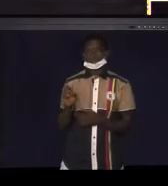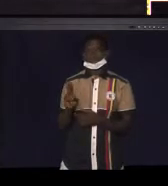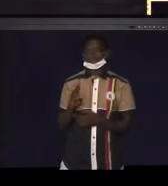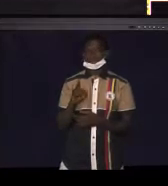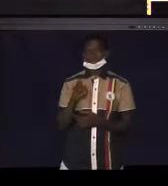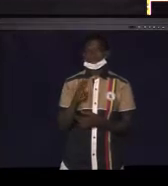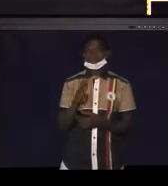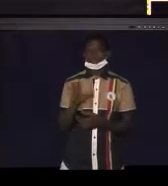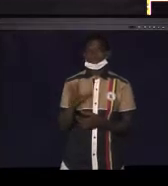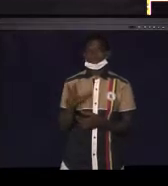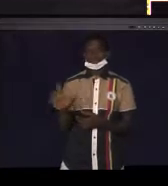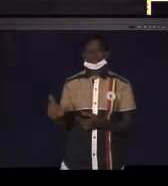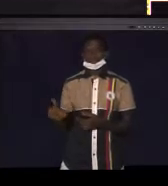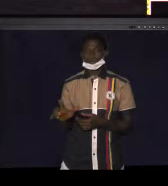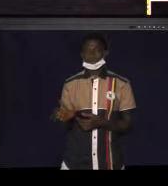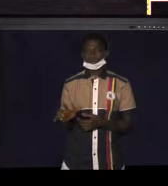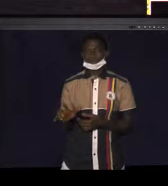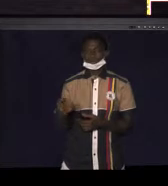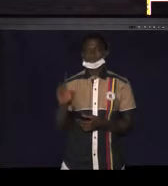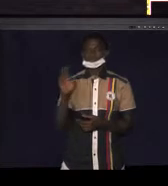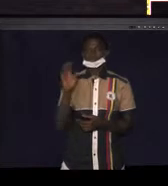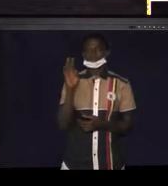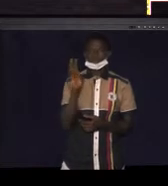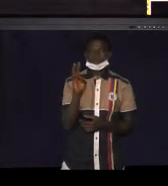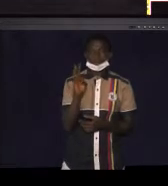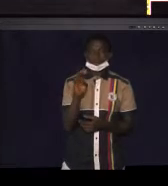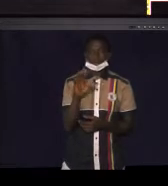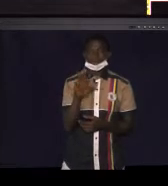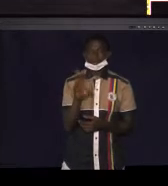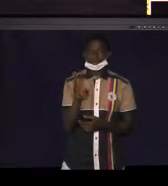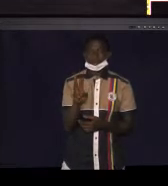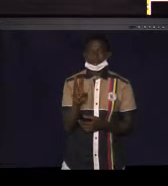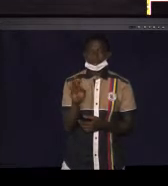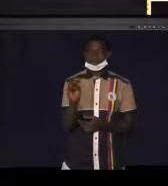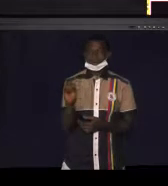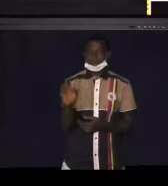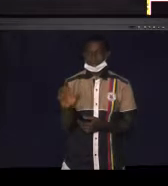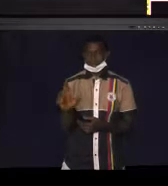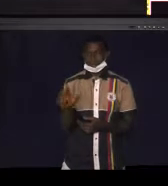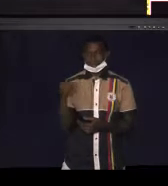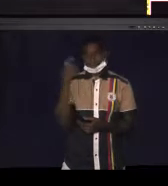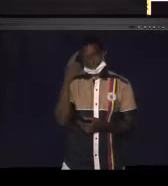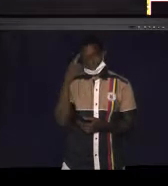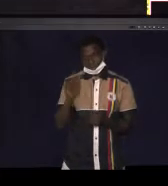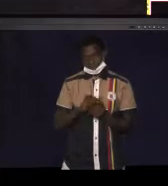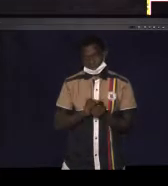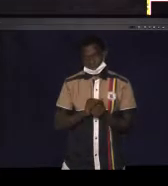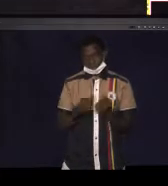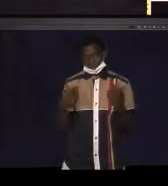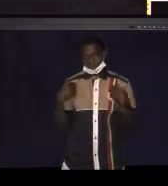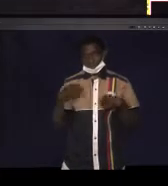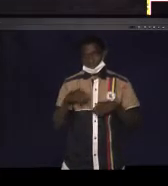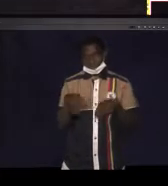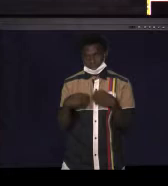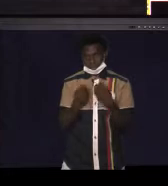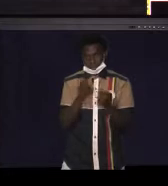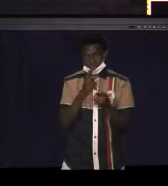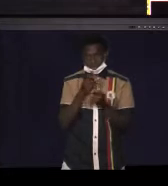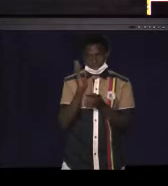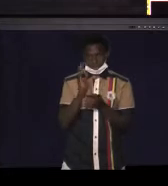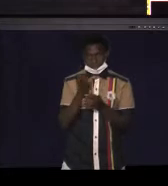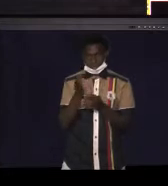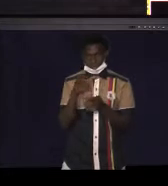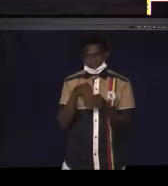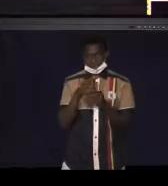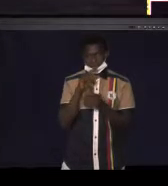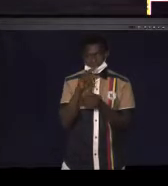used 123 liters, 752 milliliters for her laundry. How much